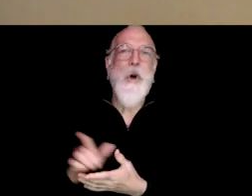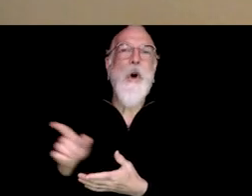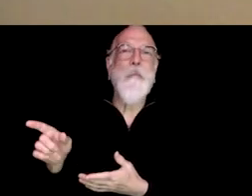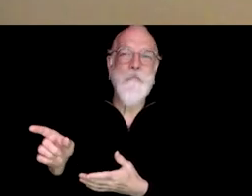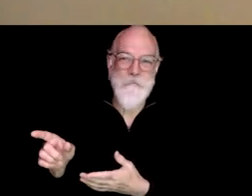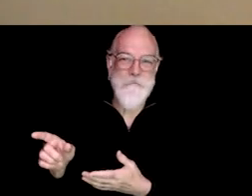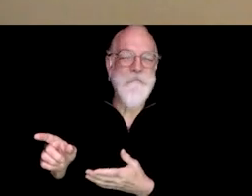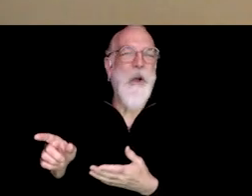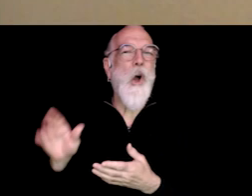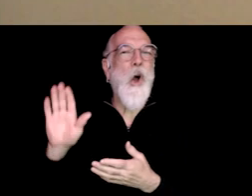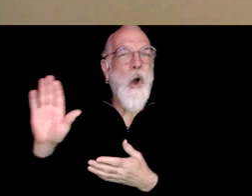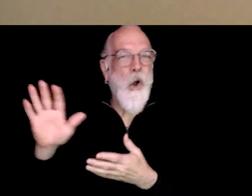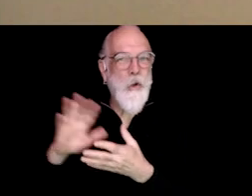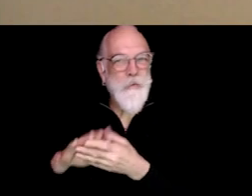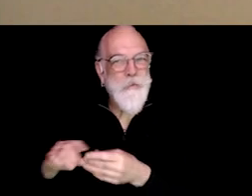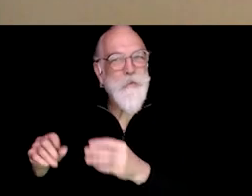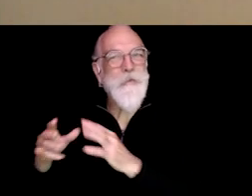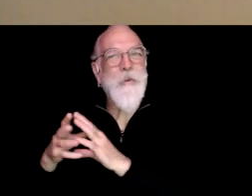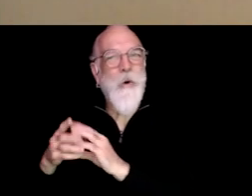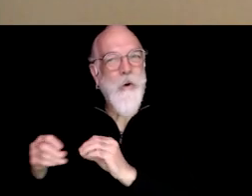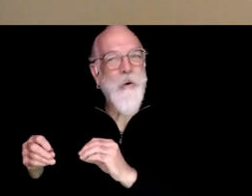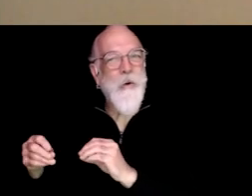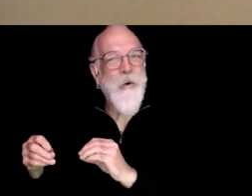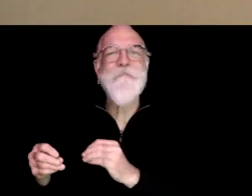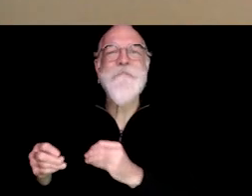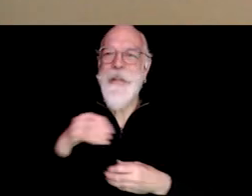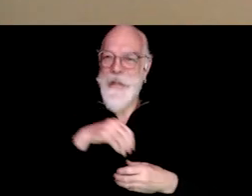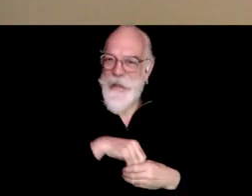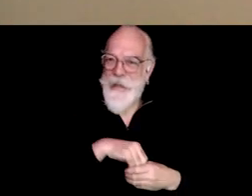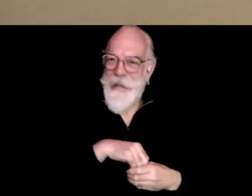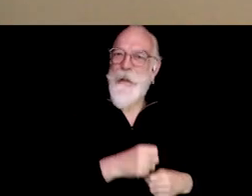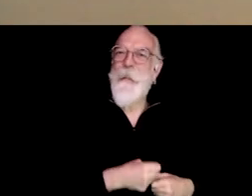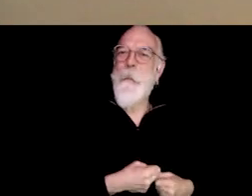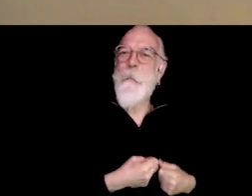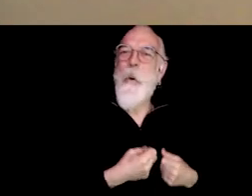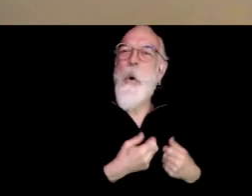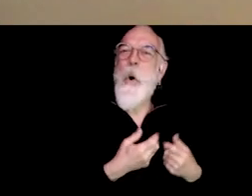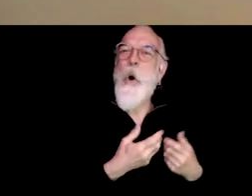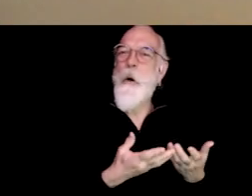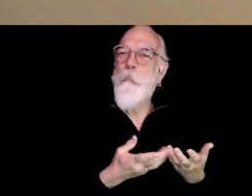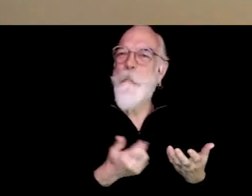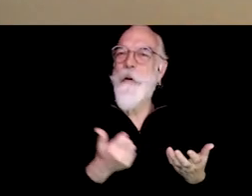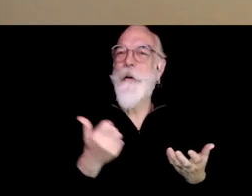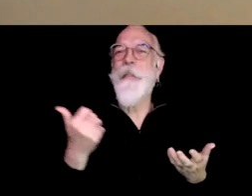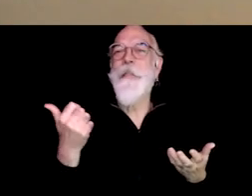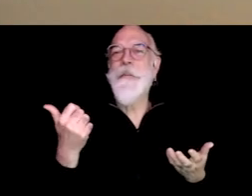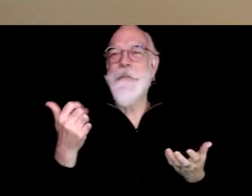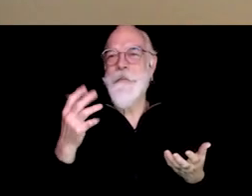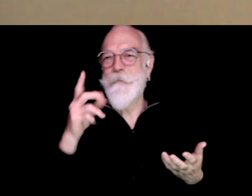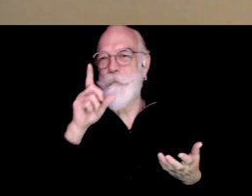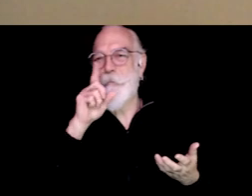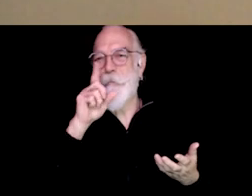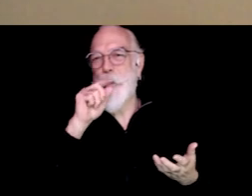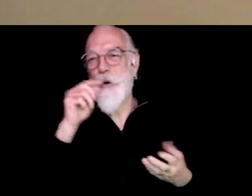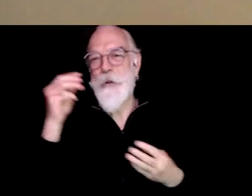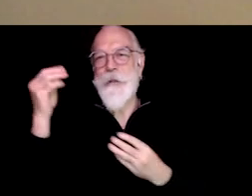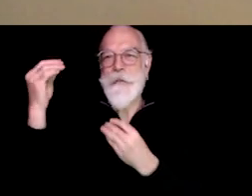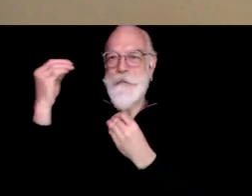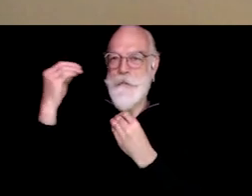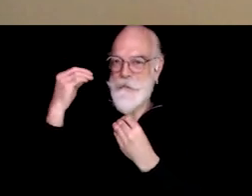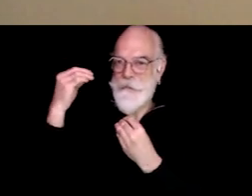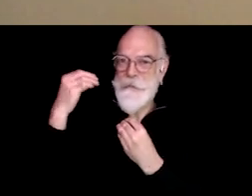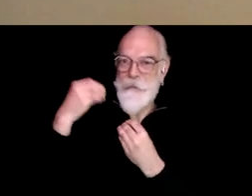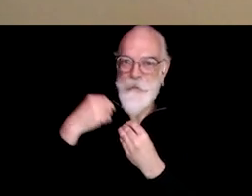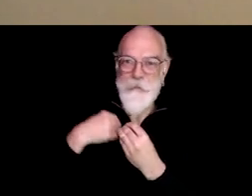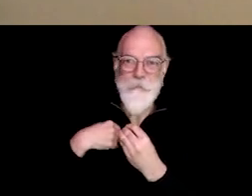that's part of the story of this poem, the story of the bird who taught me silence and